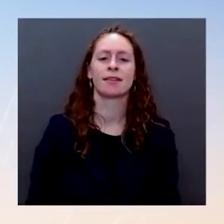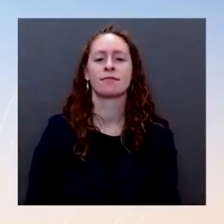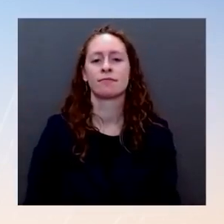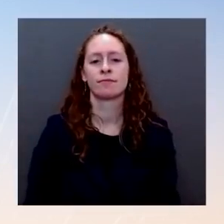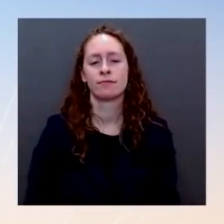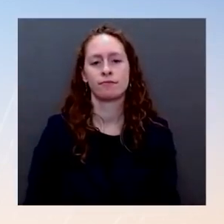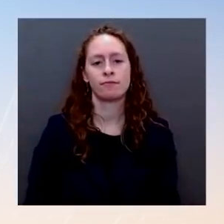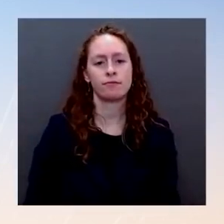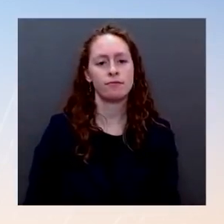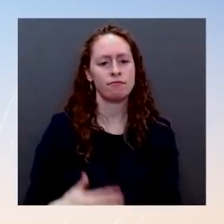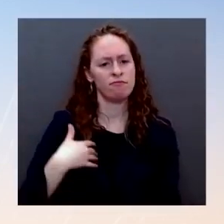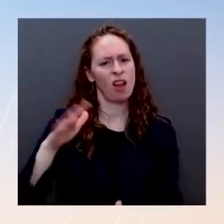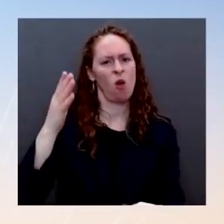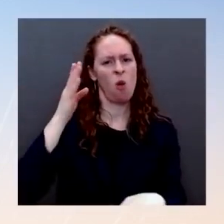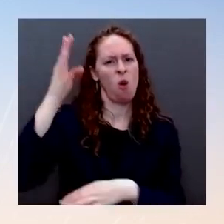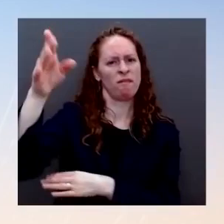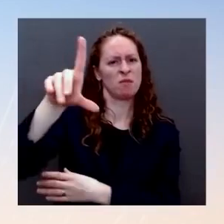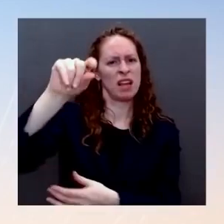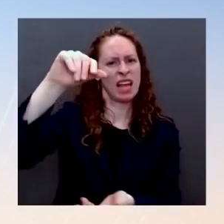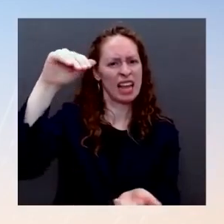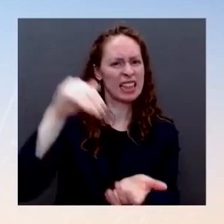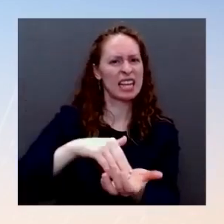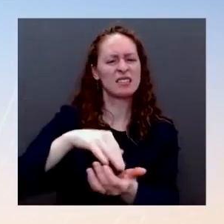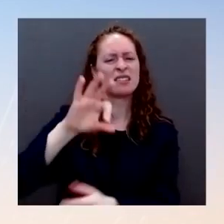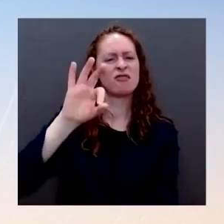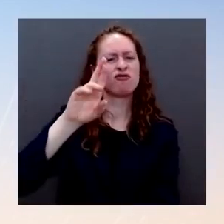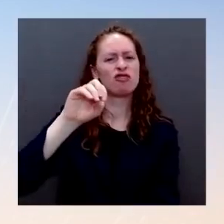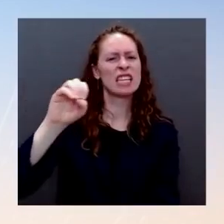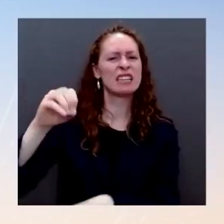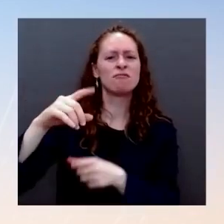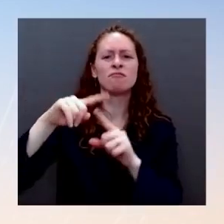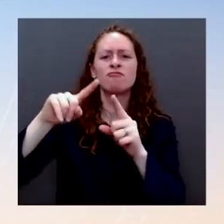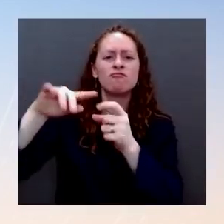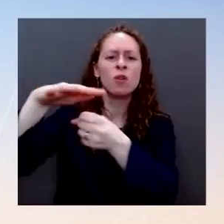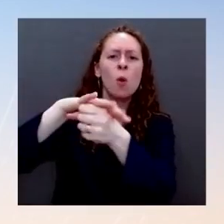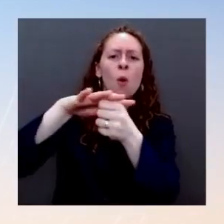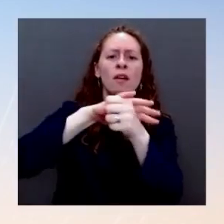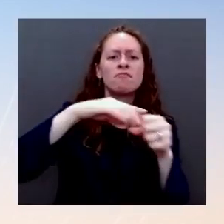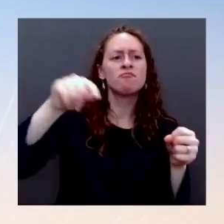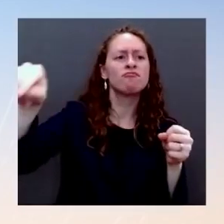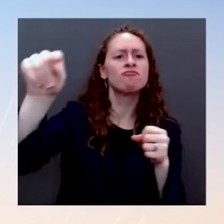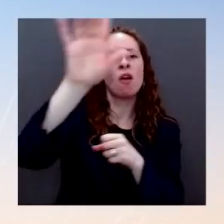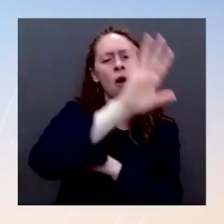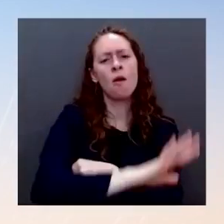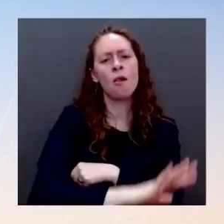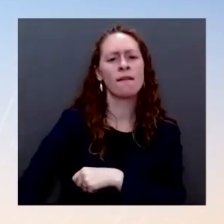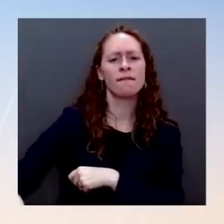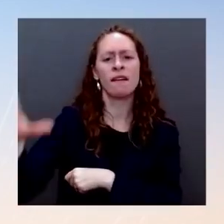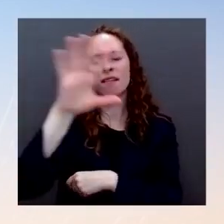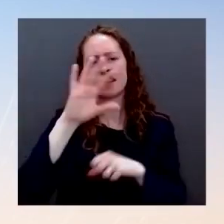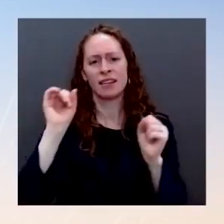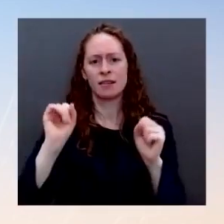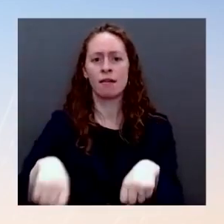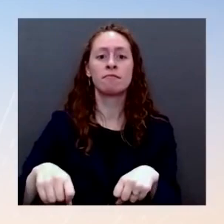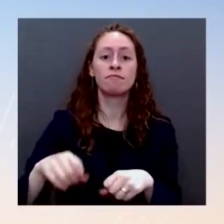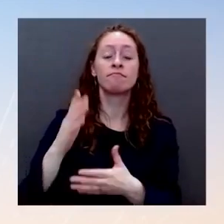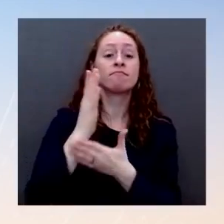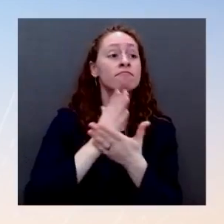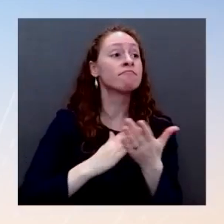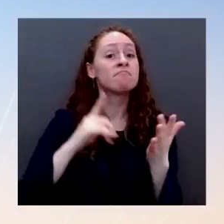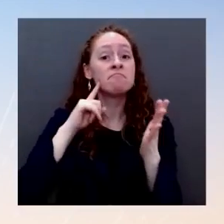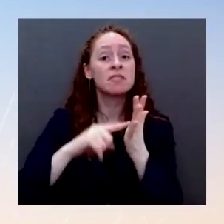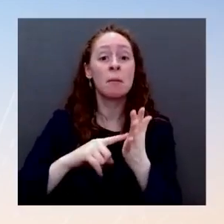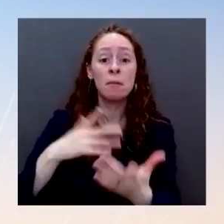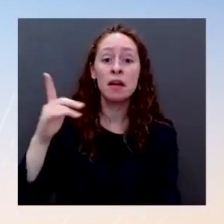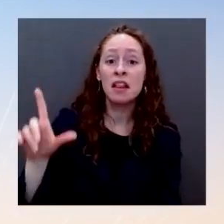are taking different steps. Some libraries are providing tests. Some community buildings are providing tests. It really depends community